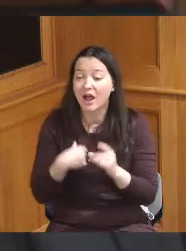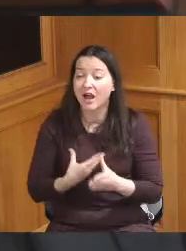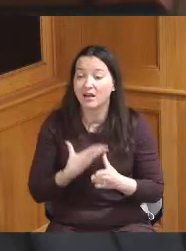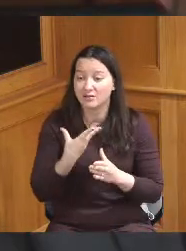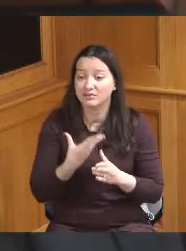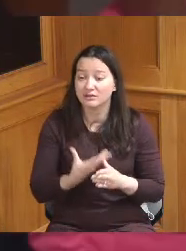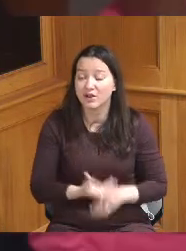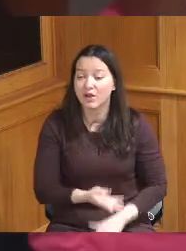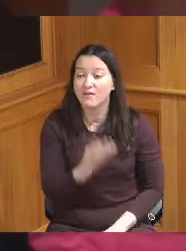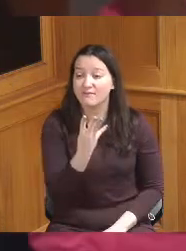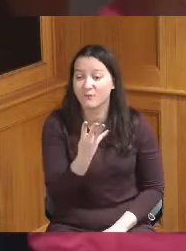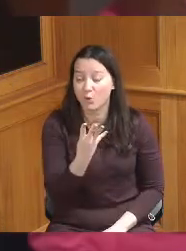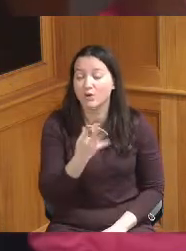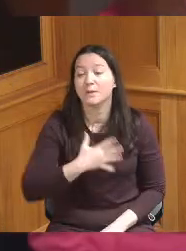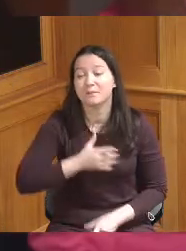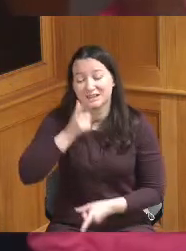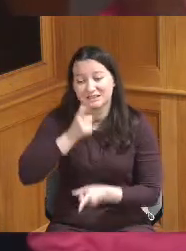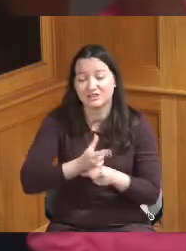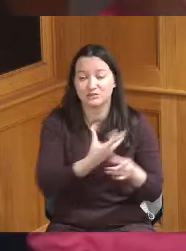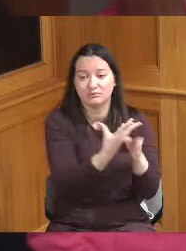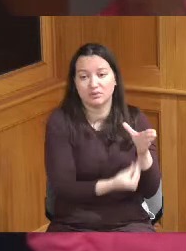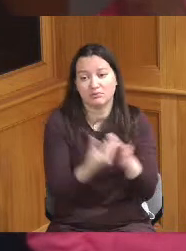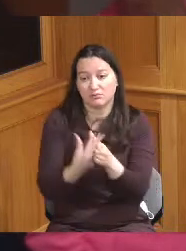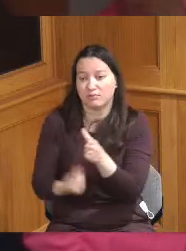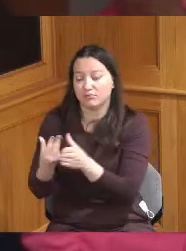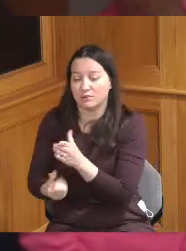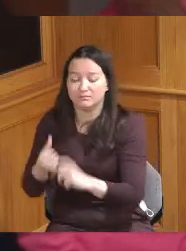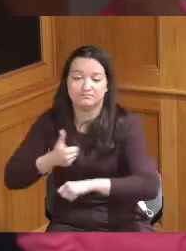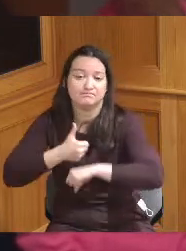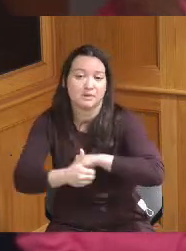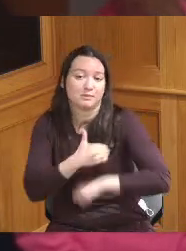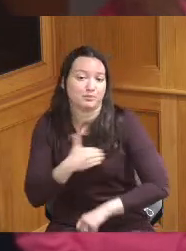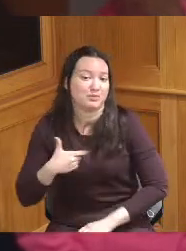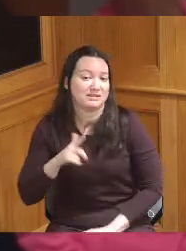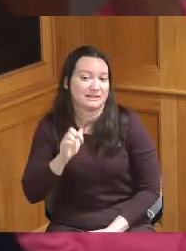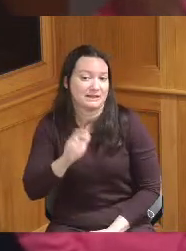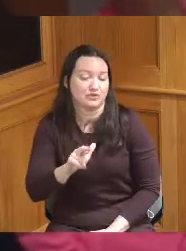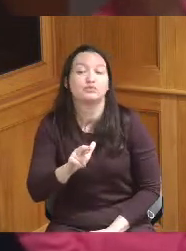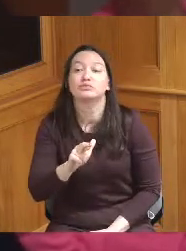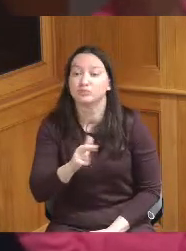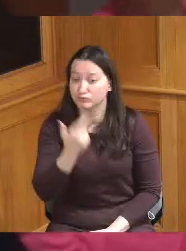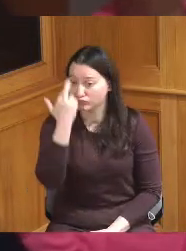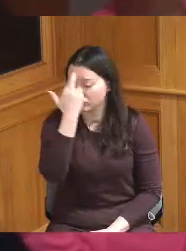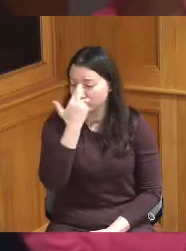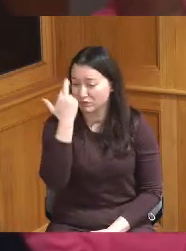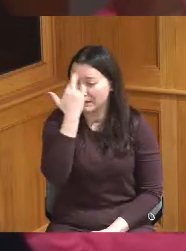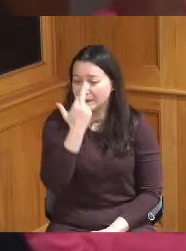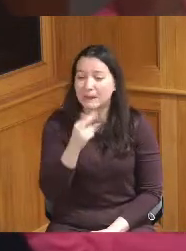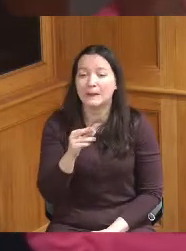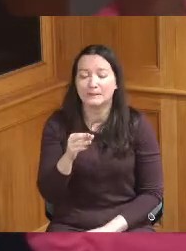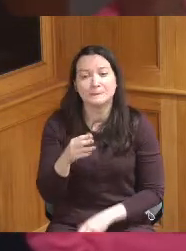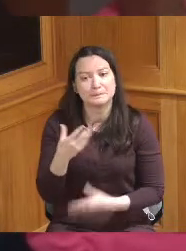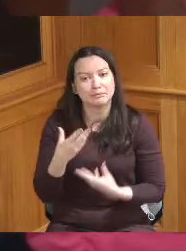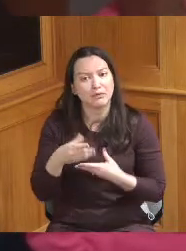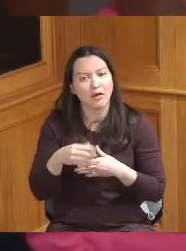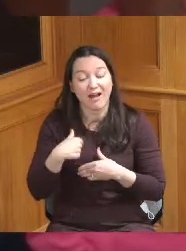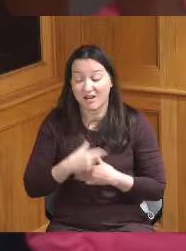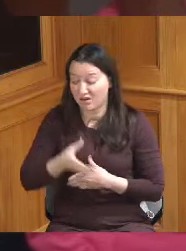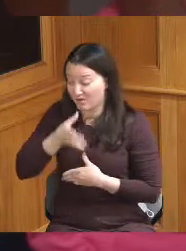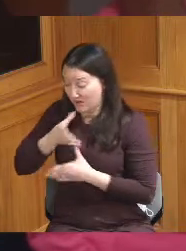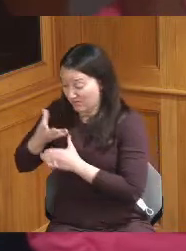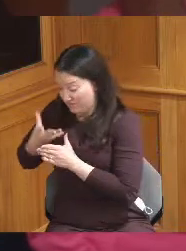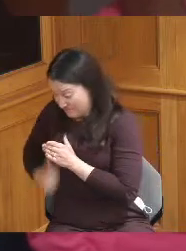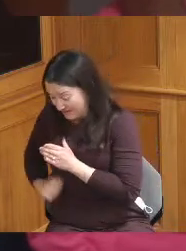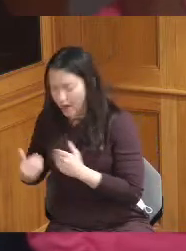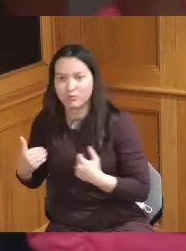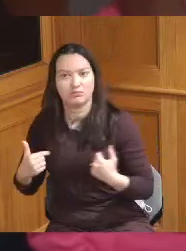of my sisters to breast cancer. Oh. And that was the main force, because after I lost my mother at